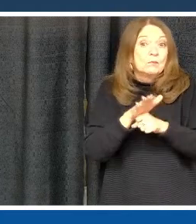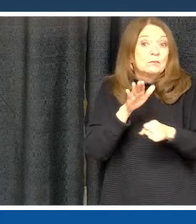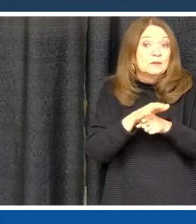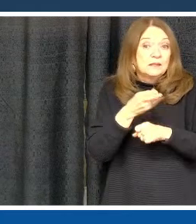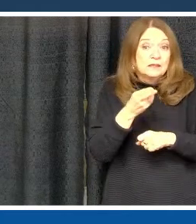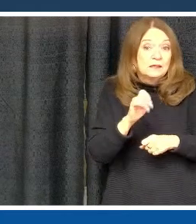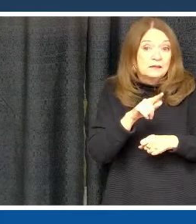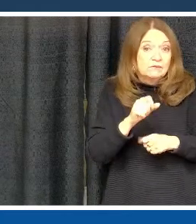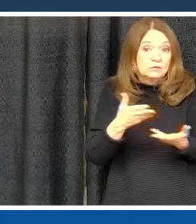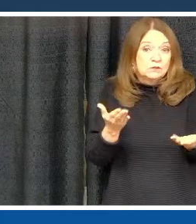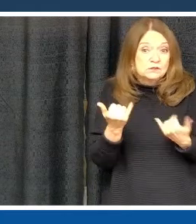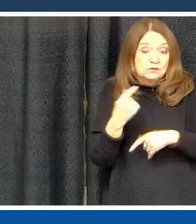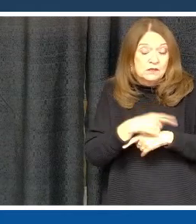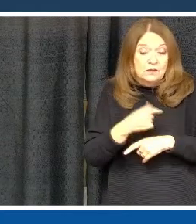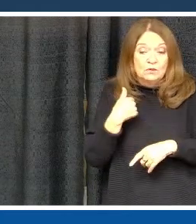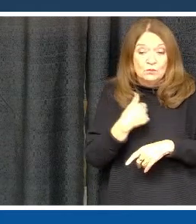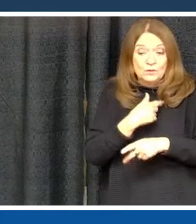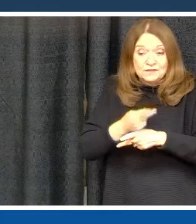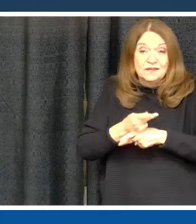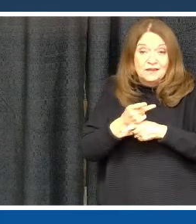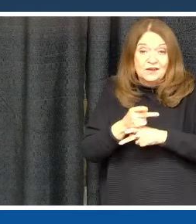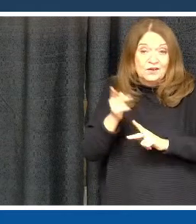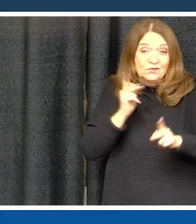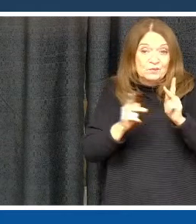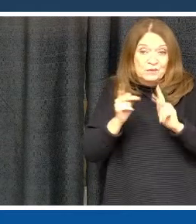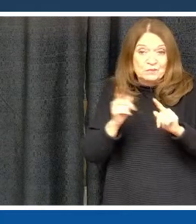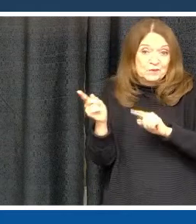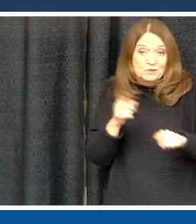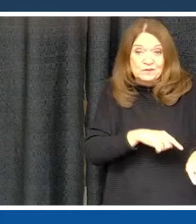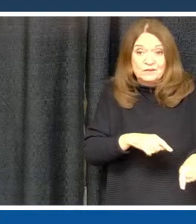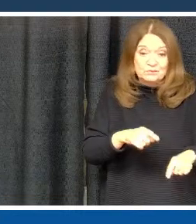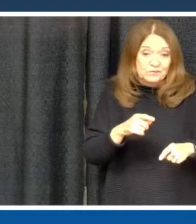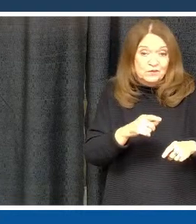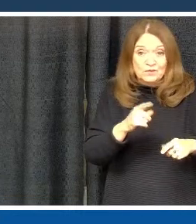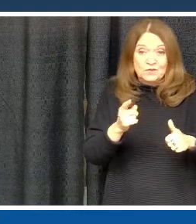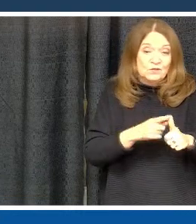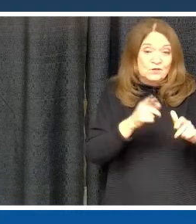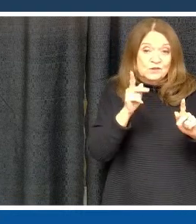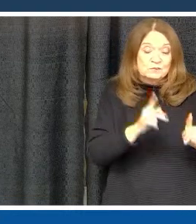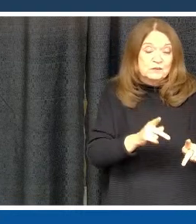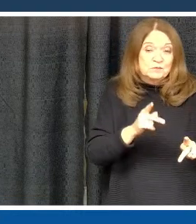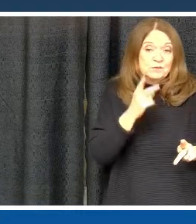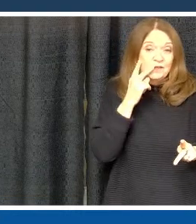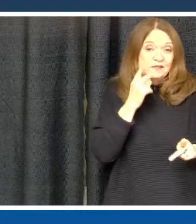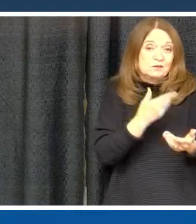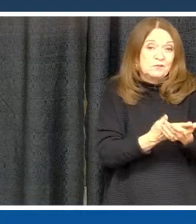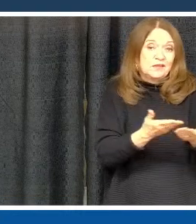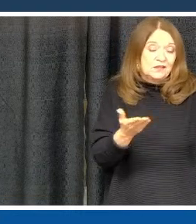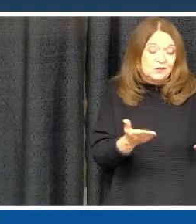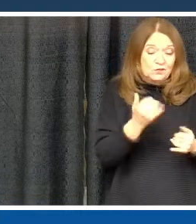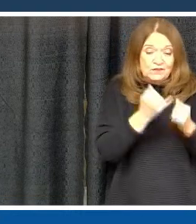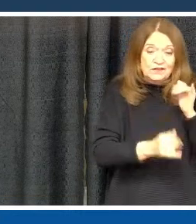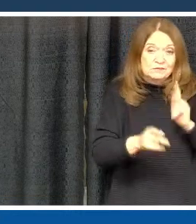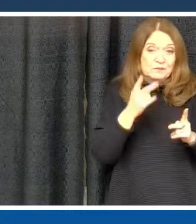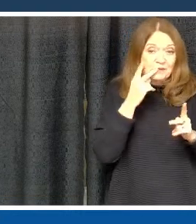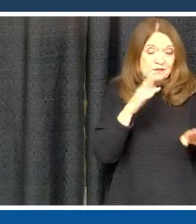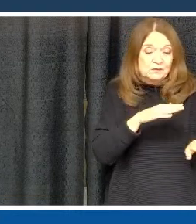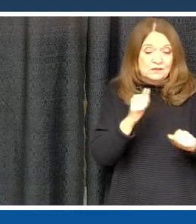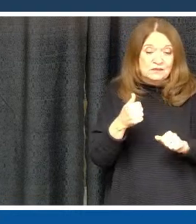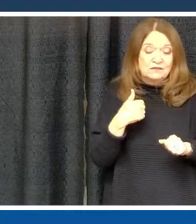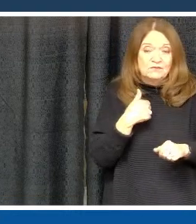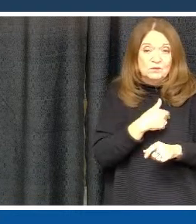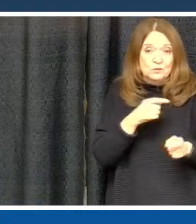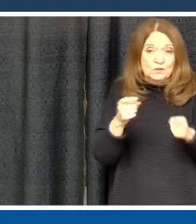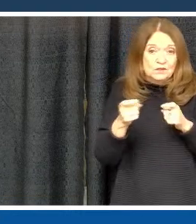stewards to your consumers. First people that they see when they come in, last people that they see when they leave. We are the ones that control the quality